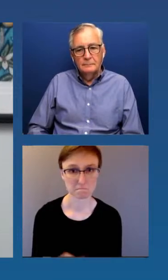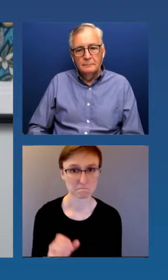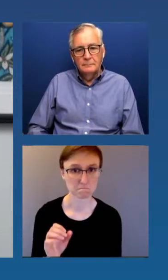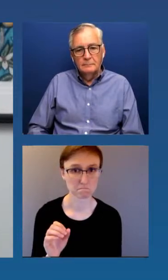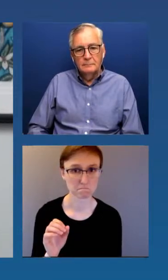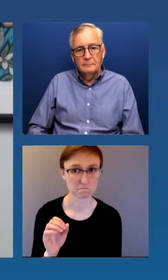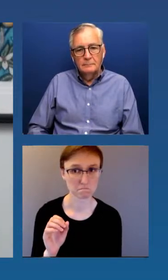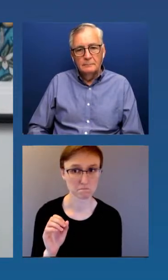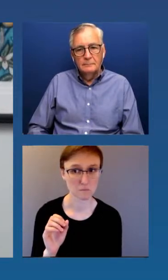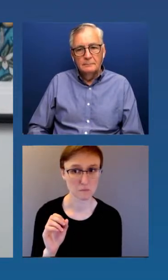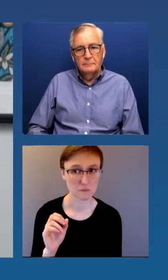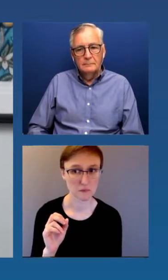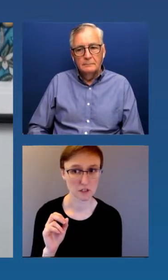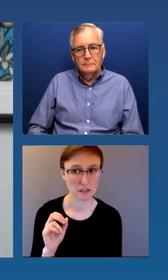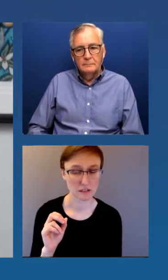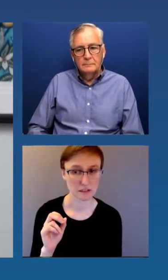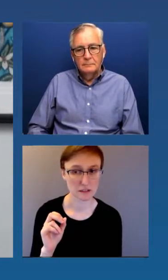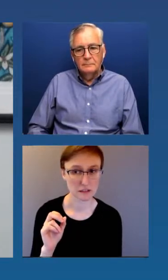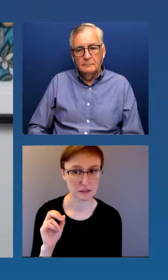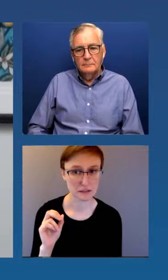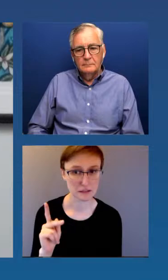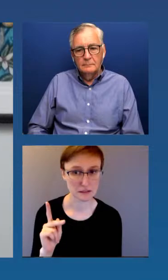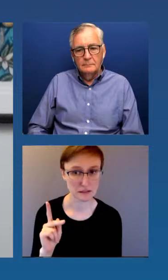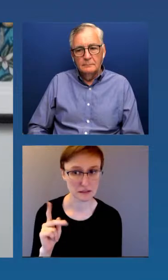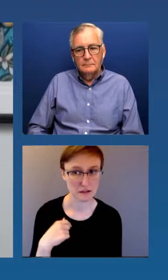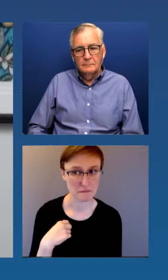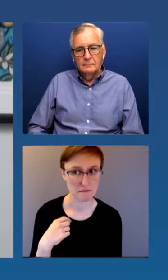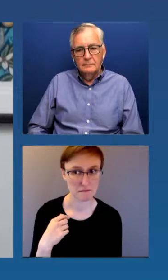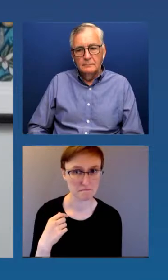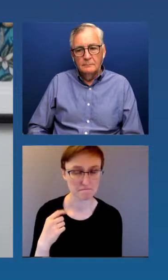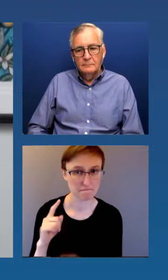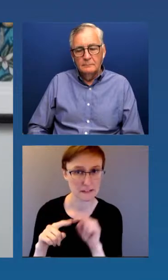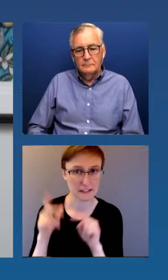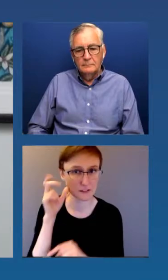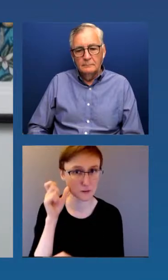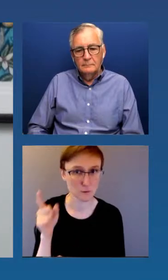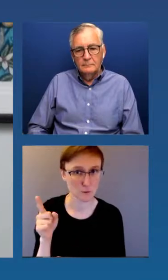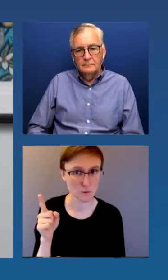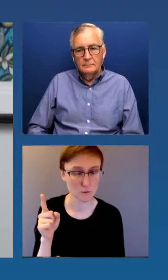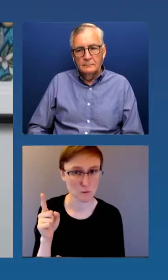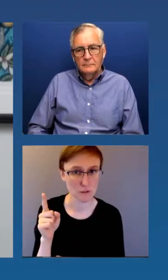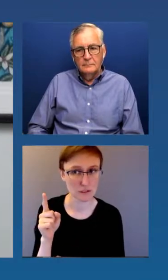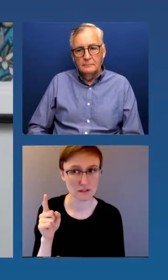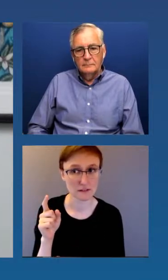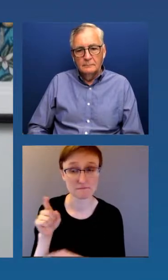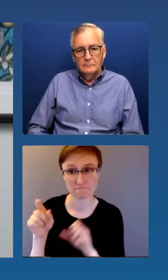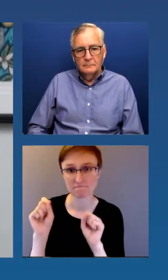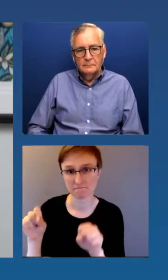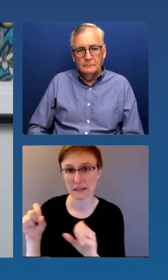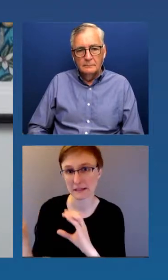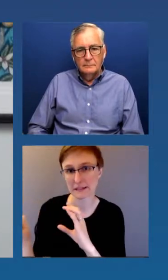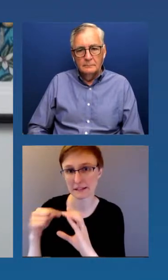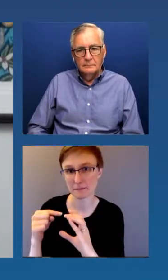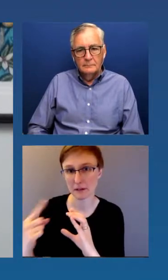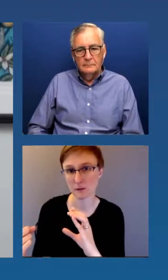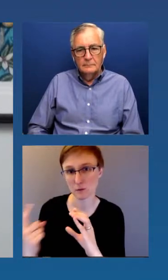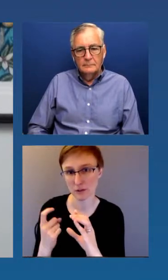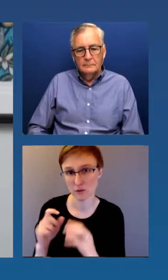I can see that your microphone icon seems to be working, but we can't hear you. So feel free to email us your questions